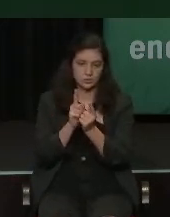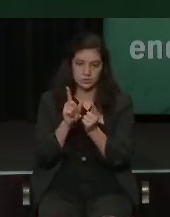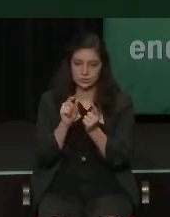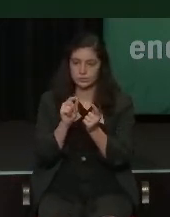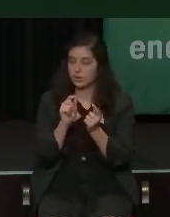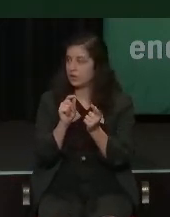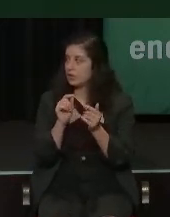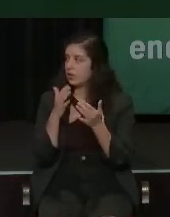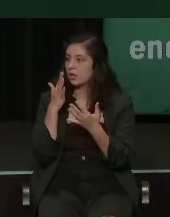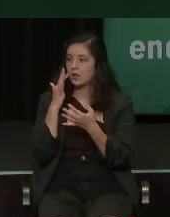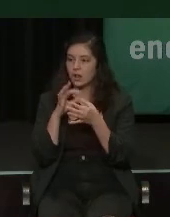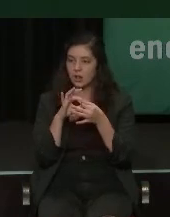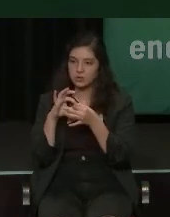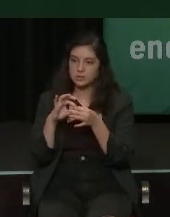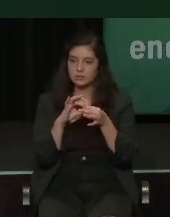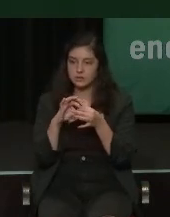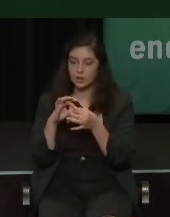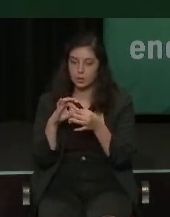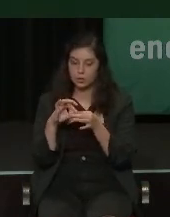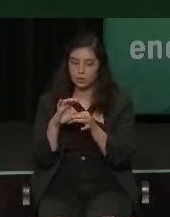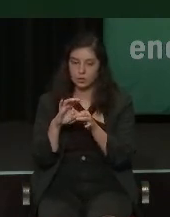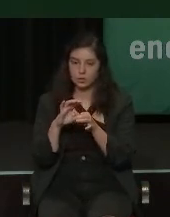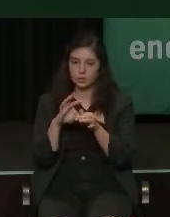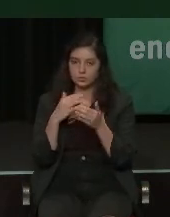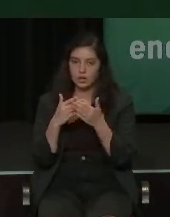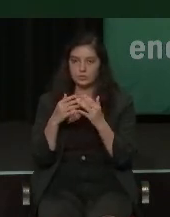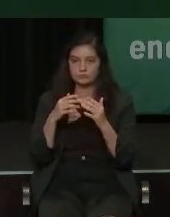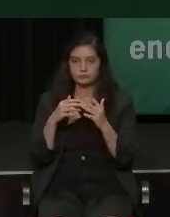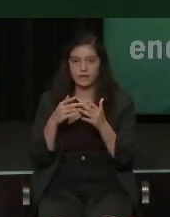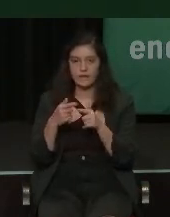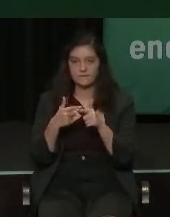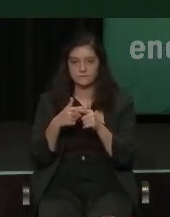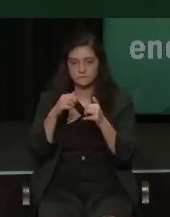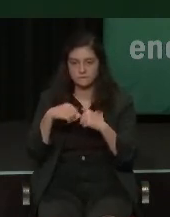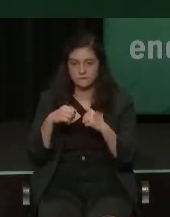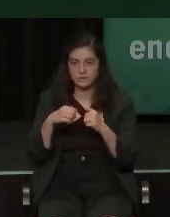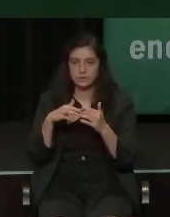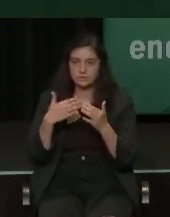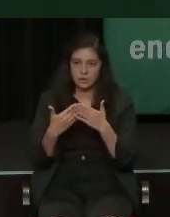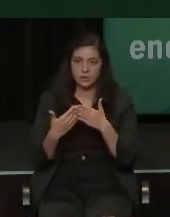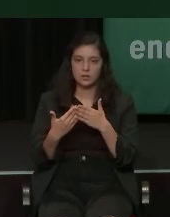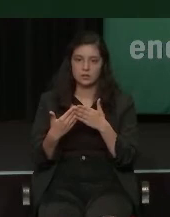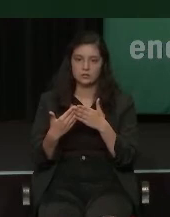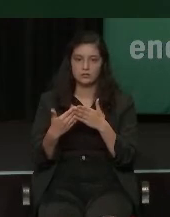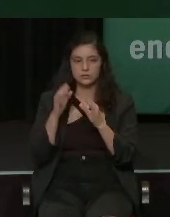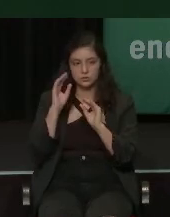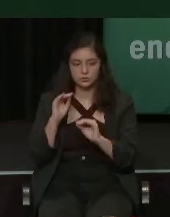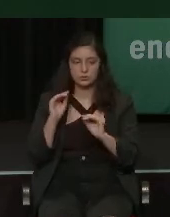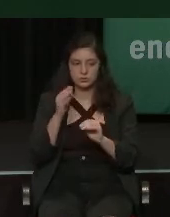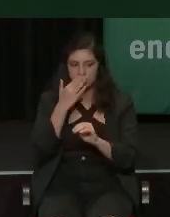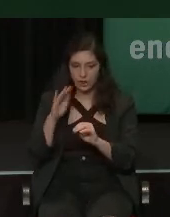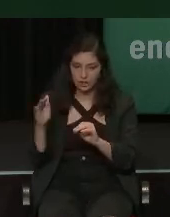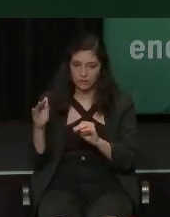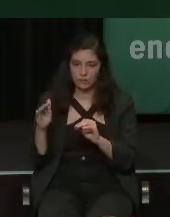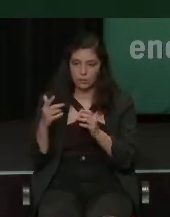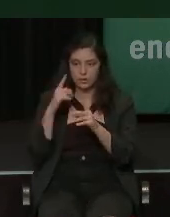general relation to come to a mutual interest in the fields of higher education, scientific research, and